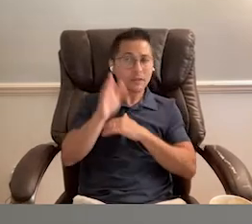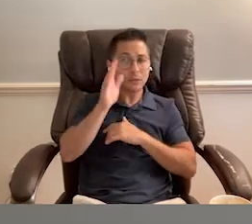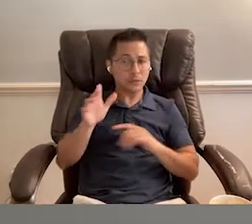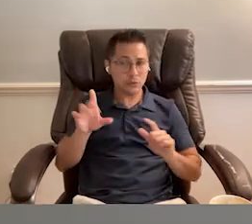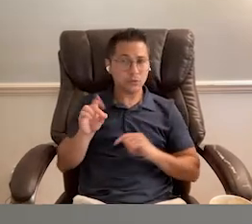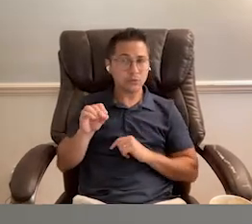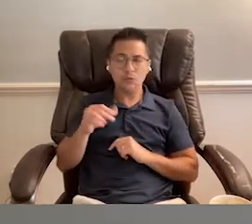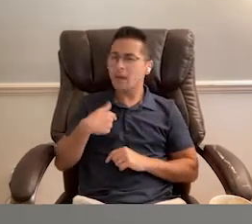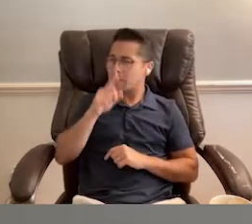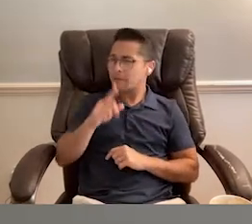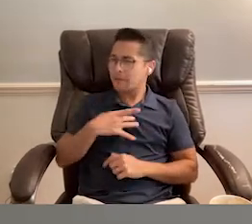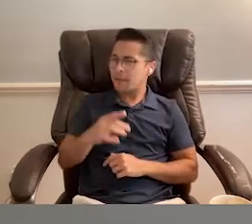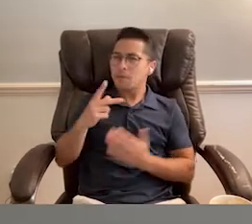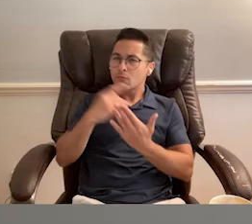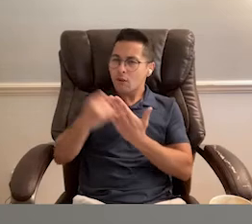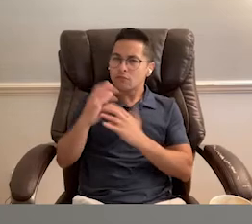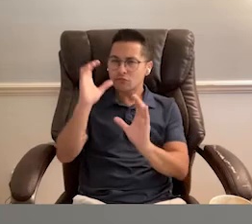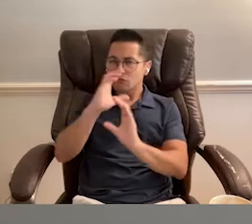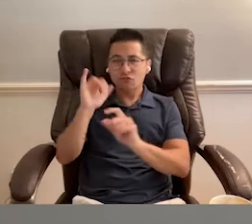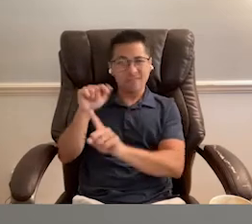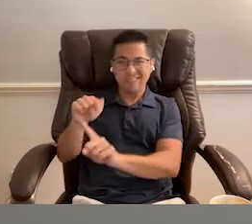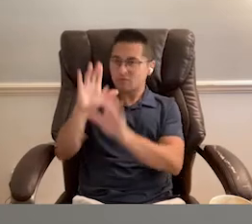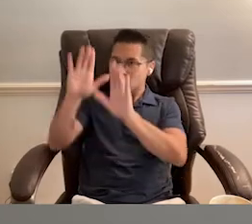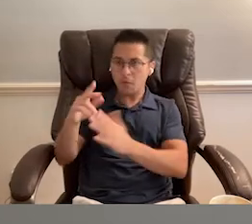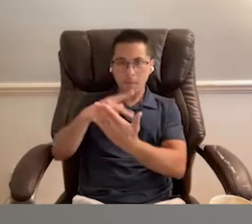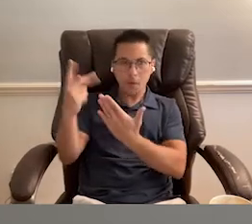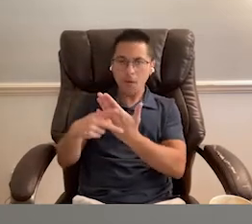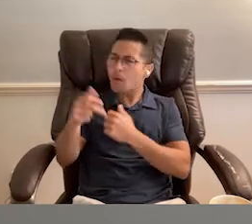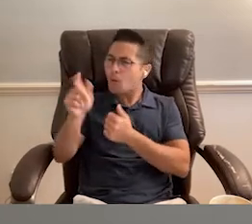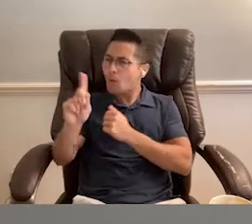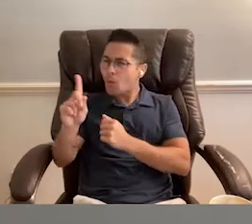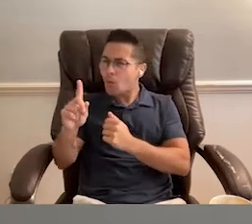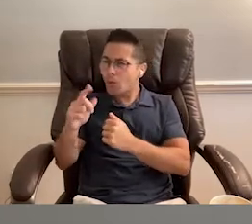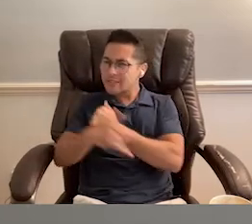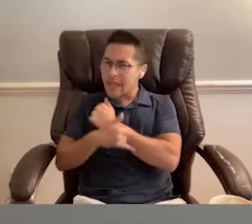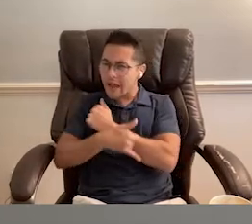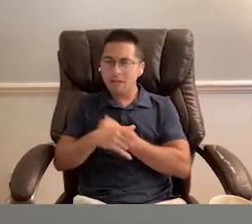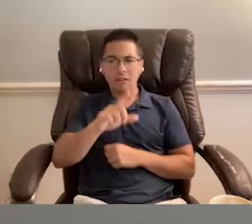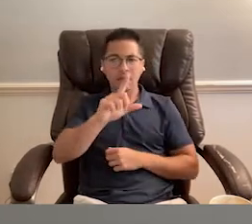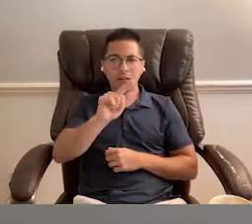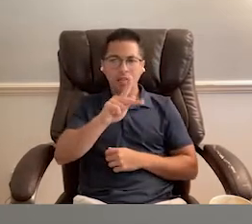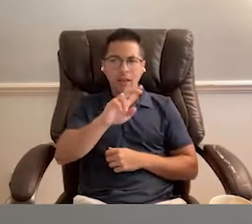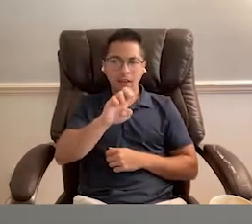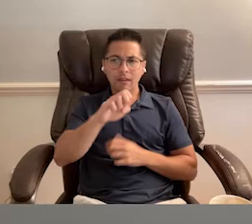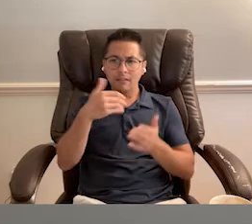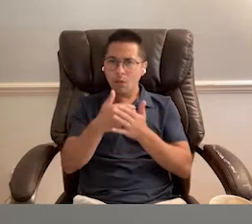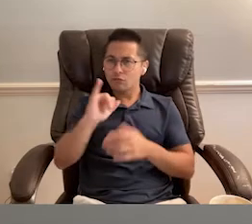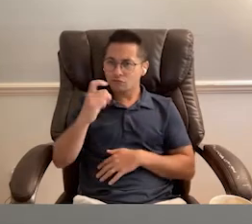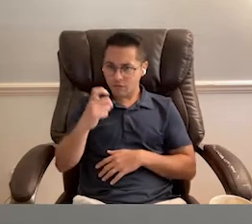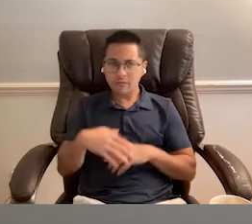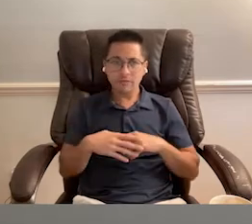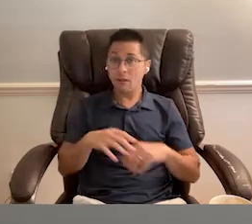I really like Project Search. That's a really, really great program. Where are you at? What county? Clay County of Mount Jacksonville.